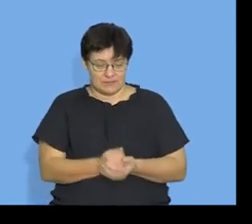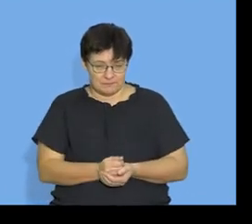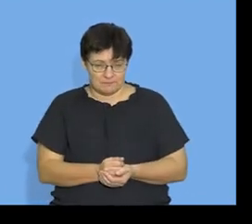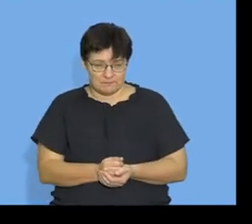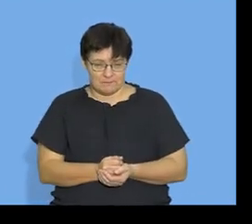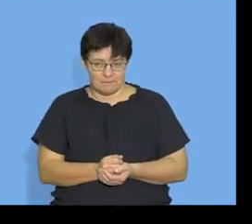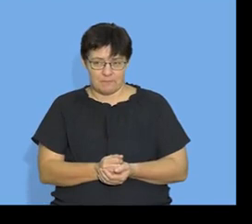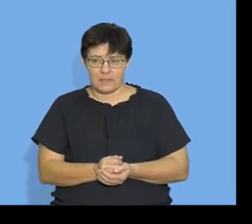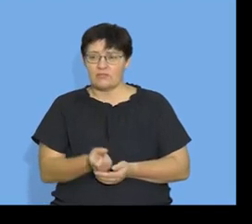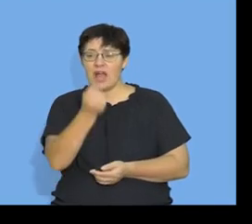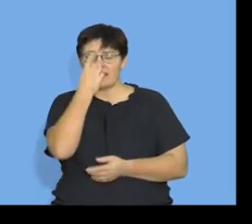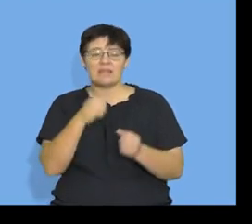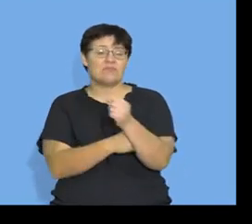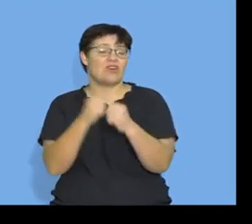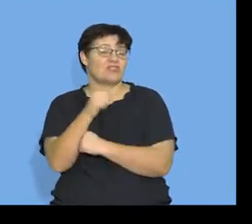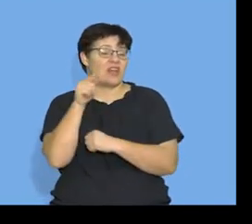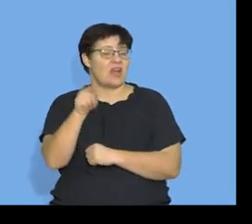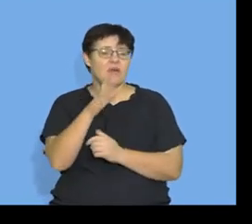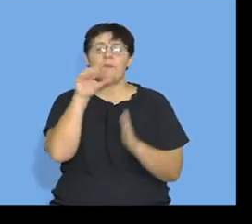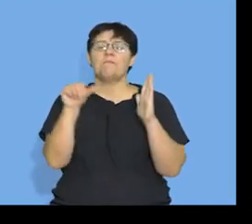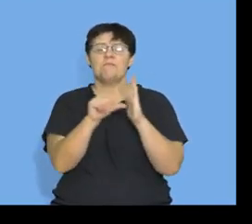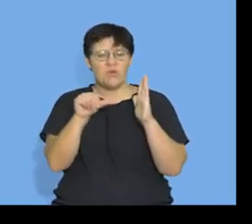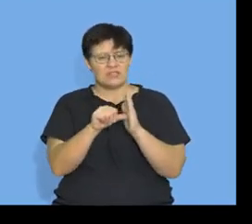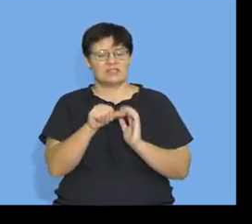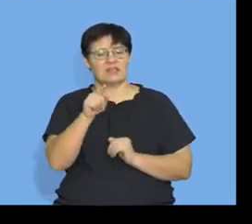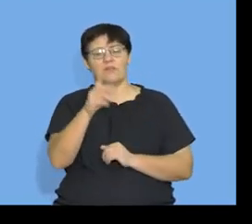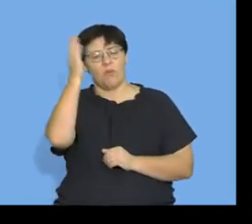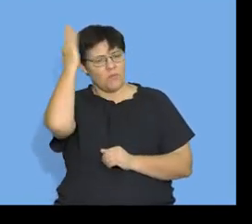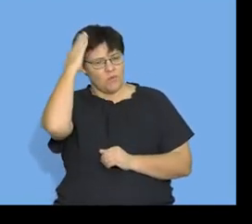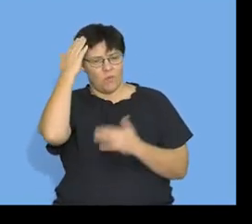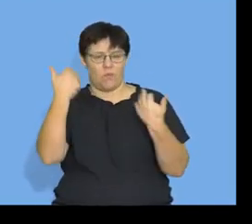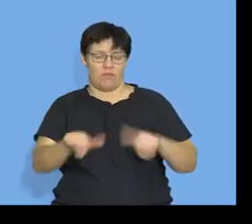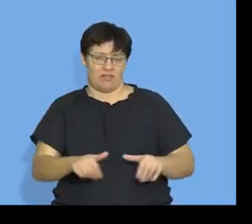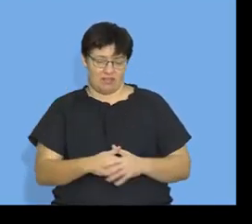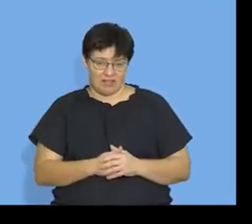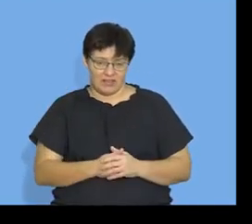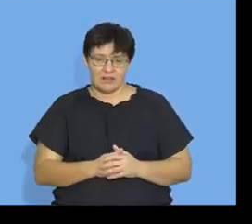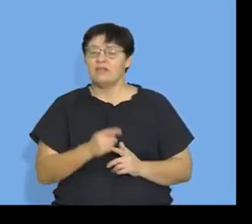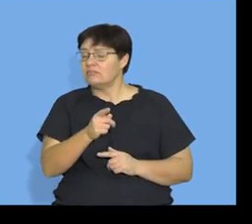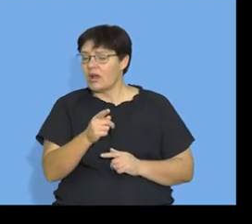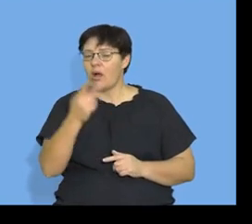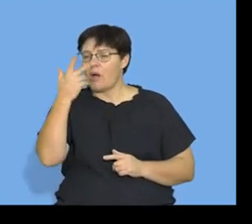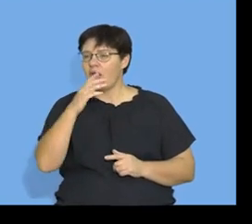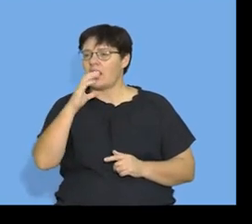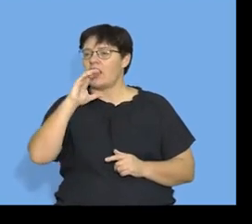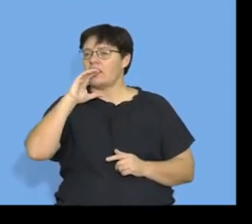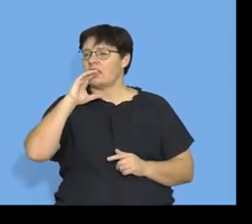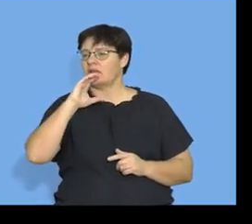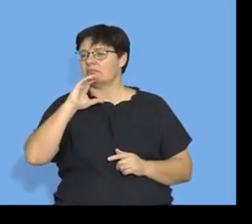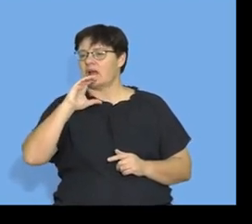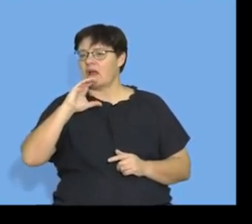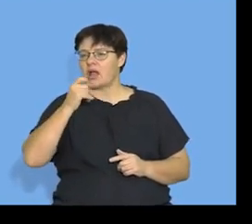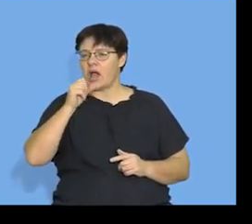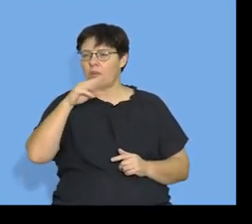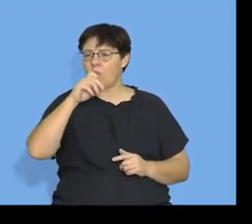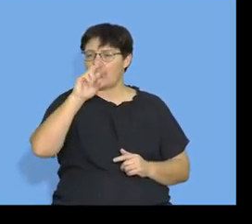them. So in understanding the structure of the placenta, it's important that we know that products such as carbon dioxide and